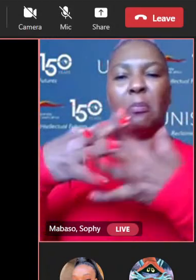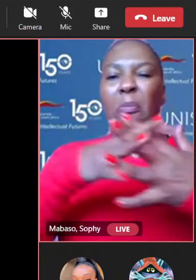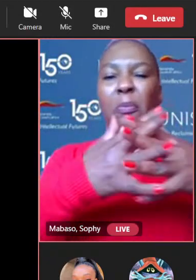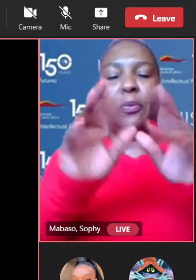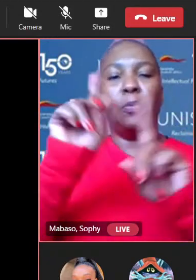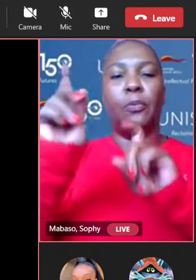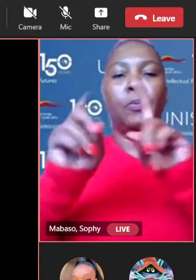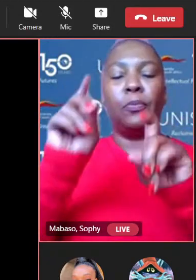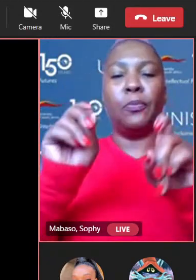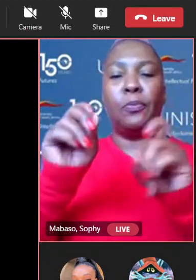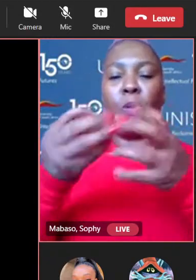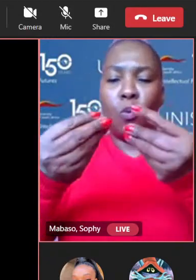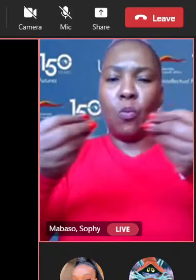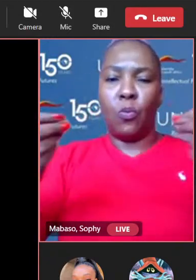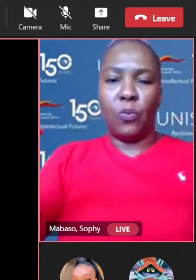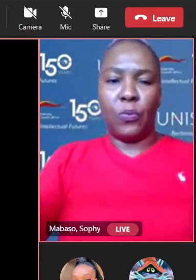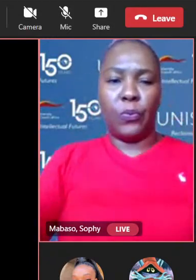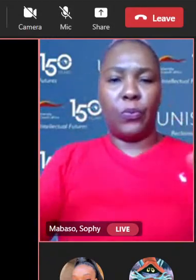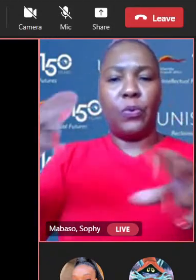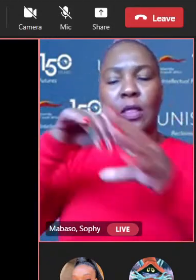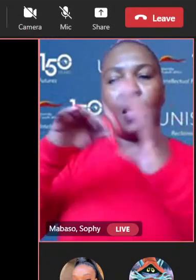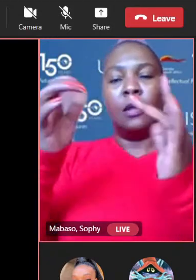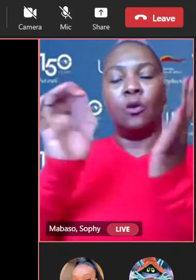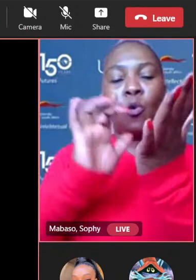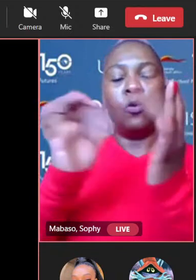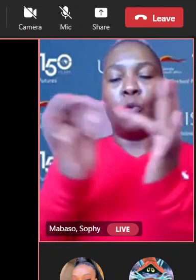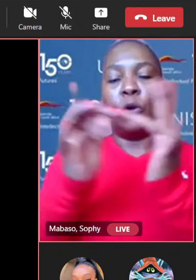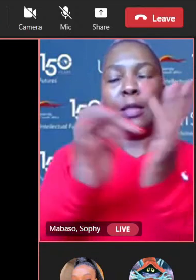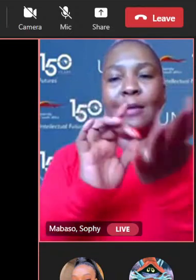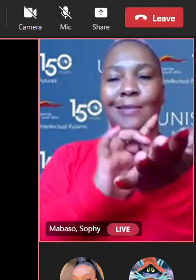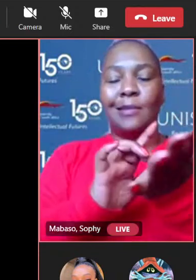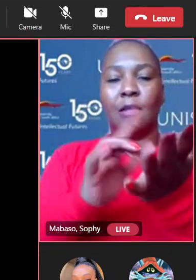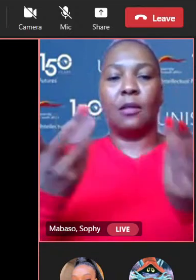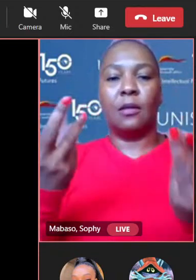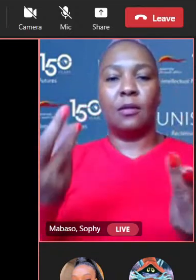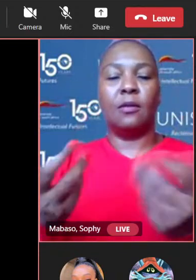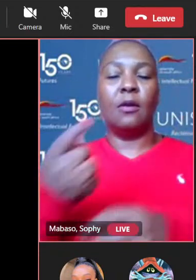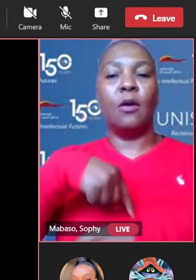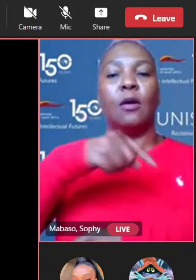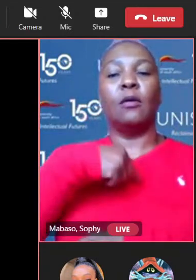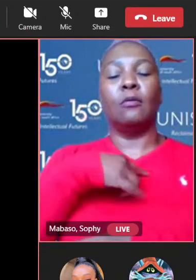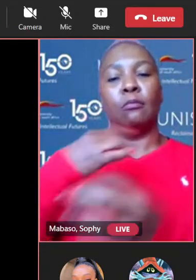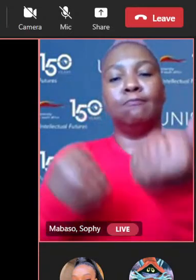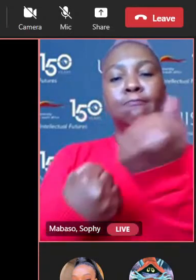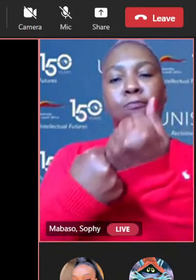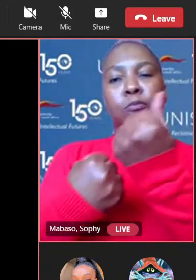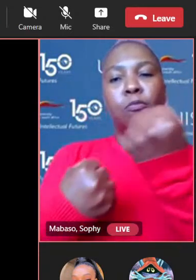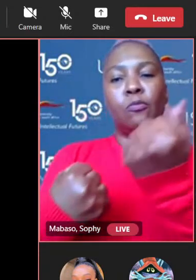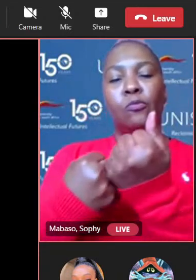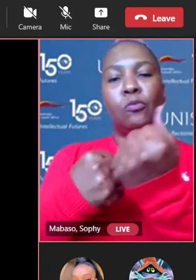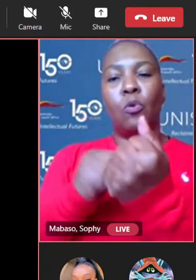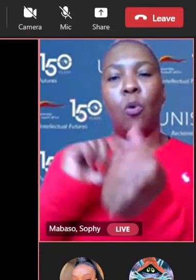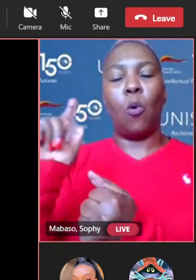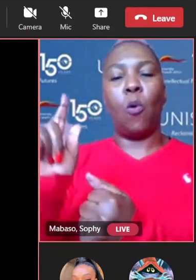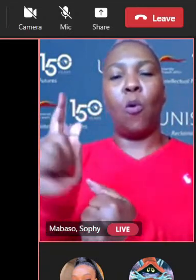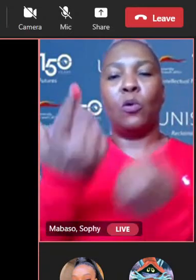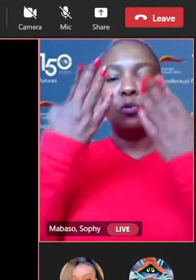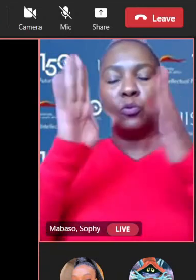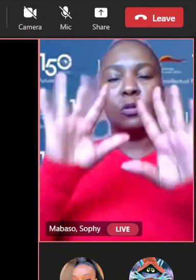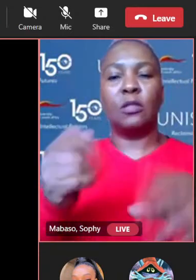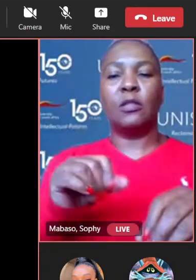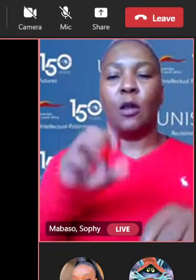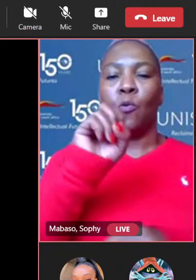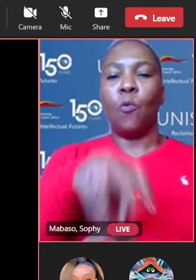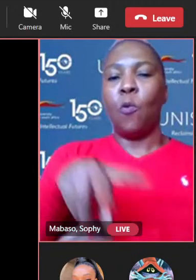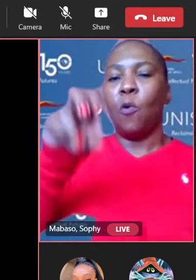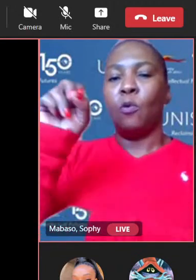get resolved within the contact center. And we support the whole student walk, so you don't have